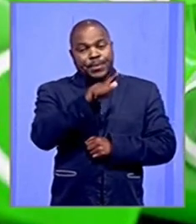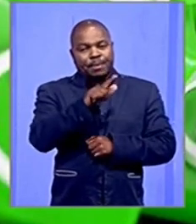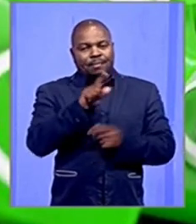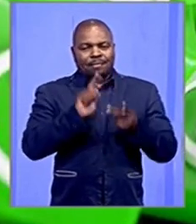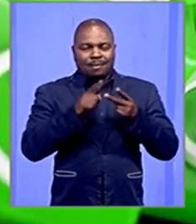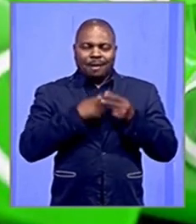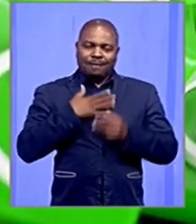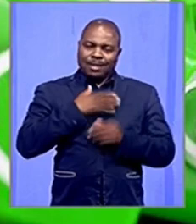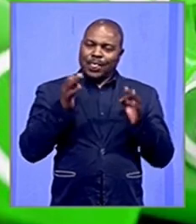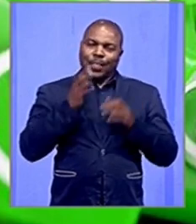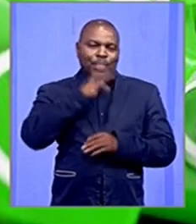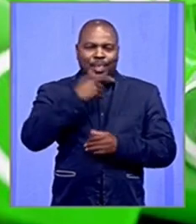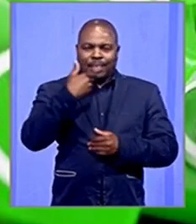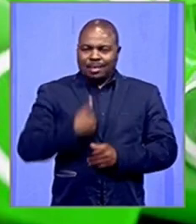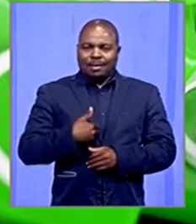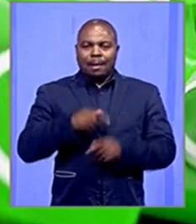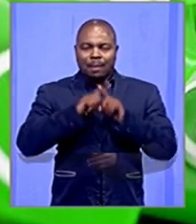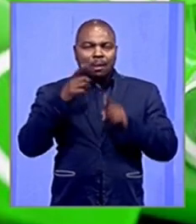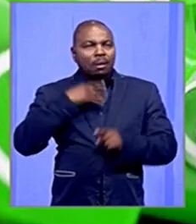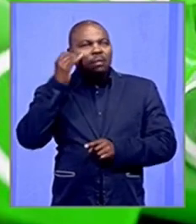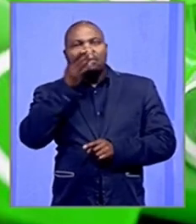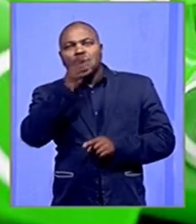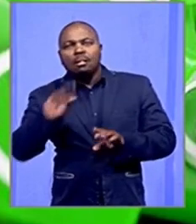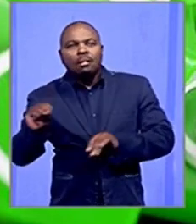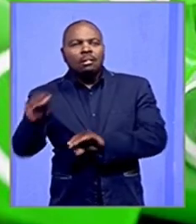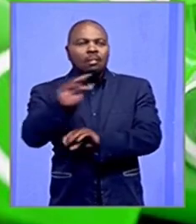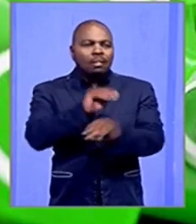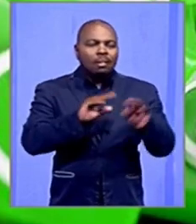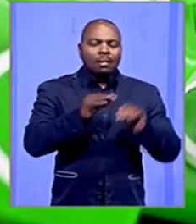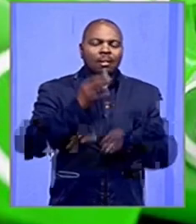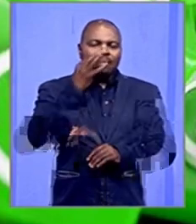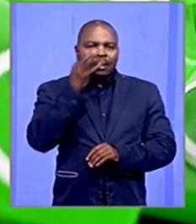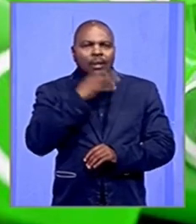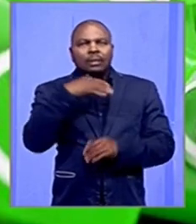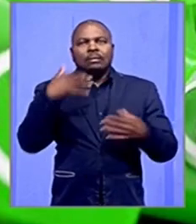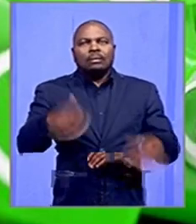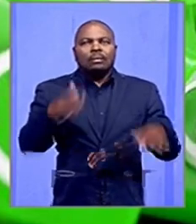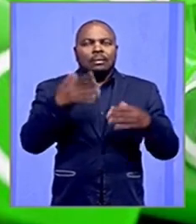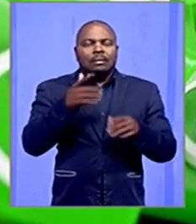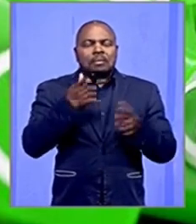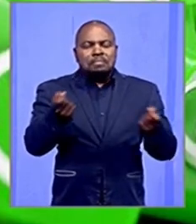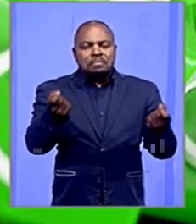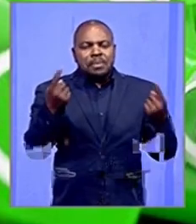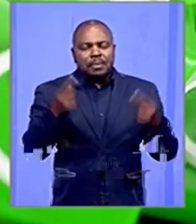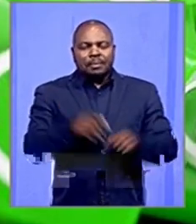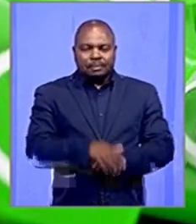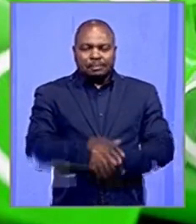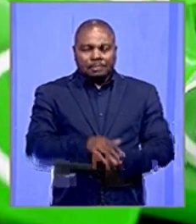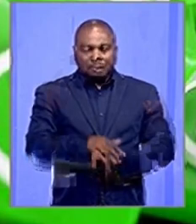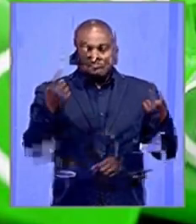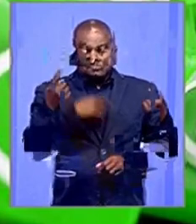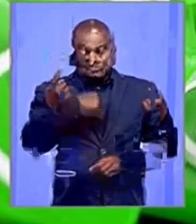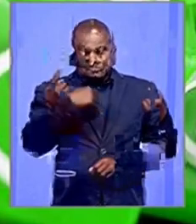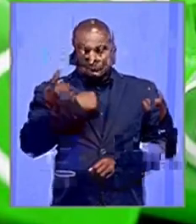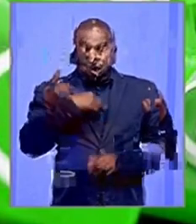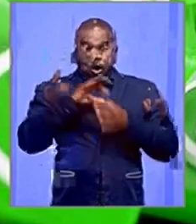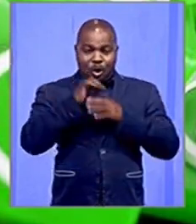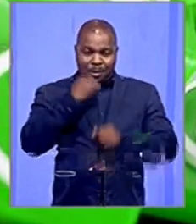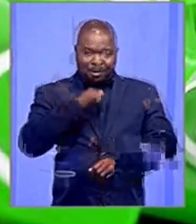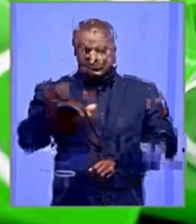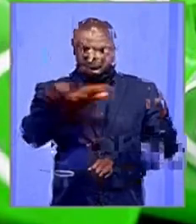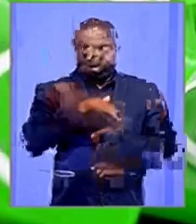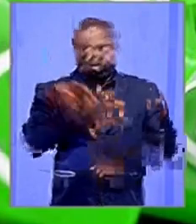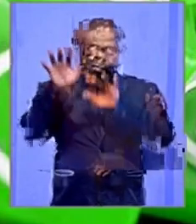a se utlwa serame seo ke ne ke utlwa fela se bolelantse se mathaka ka ditsebetsene. Nna mo ke dulang mo teng a seng ke re